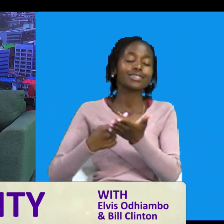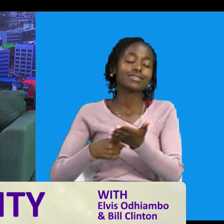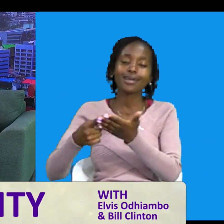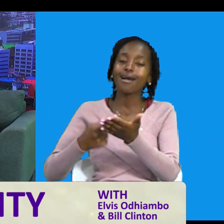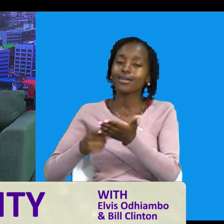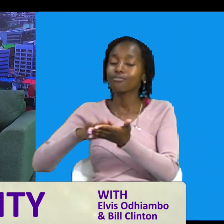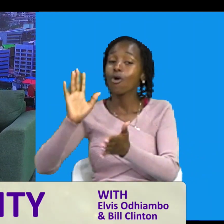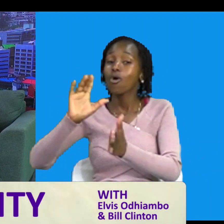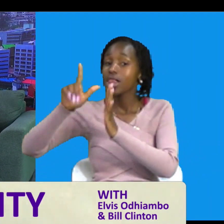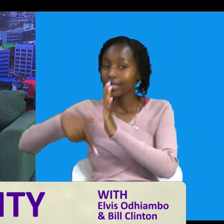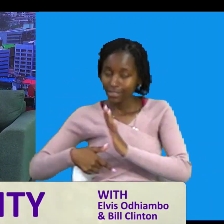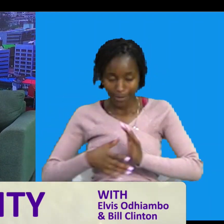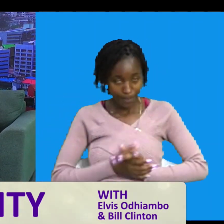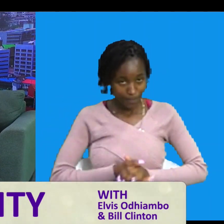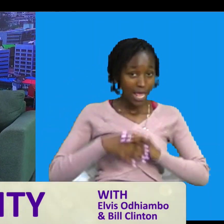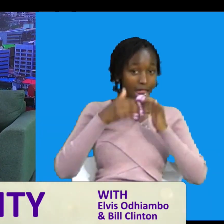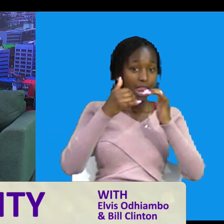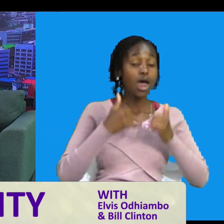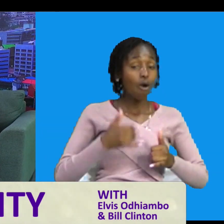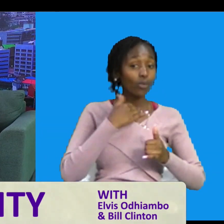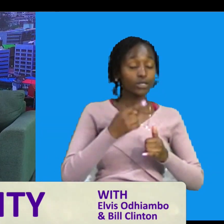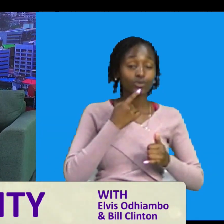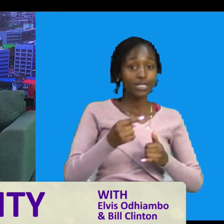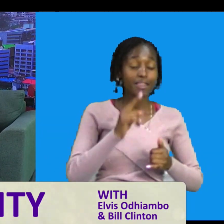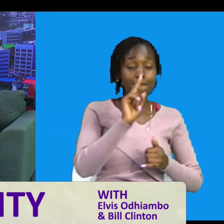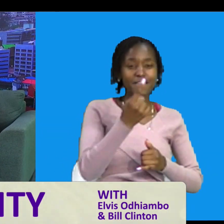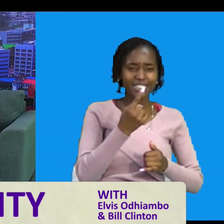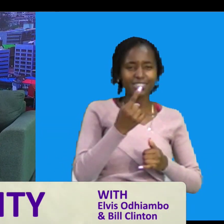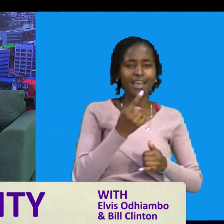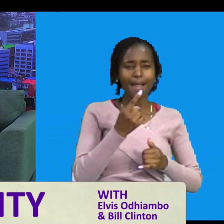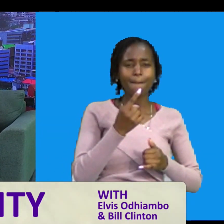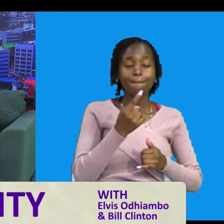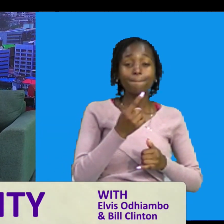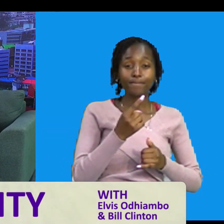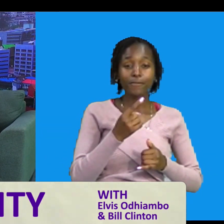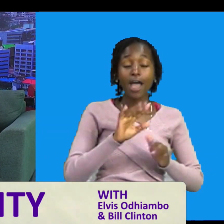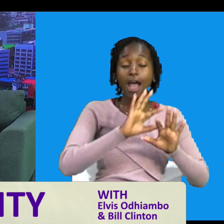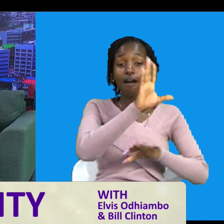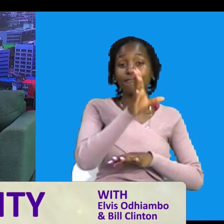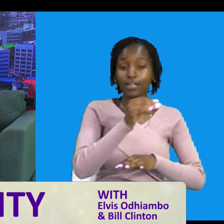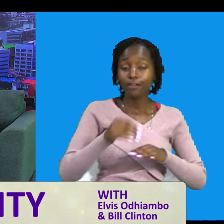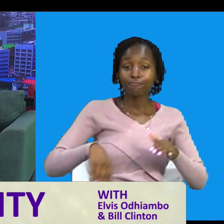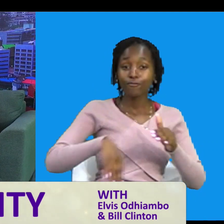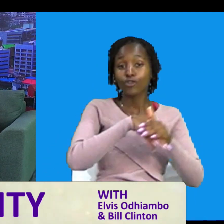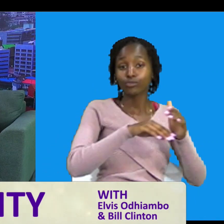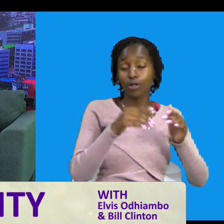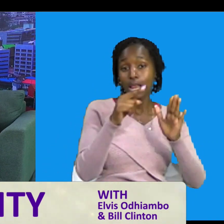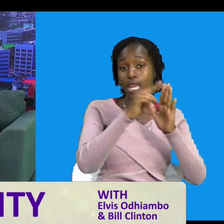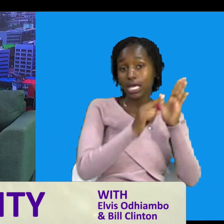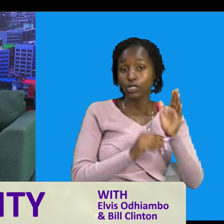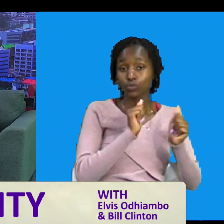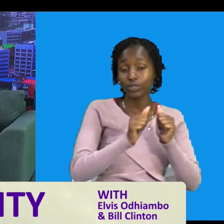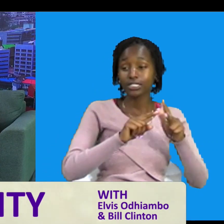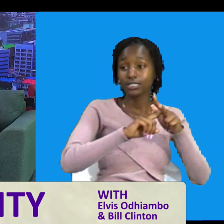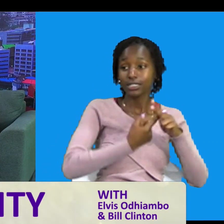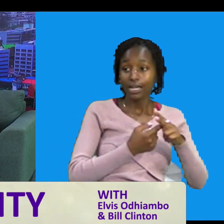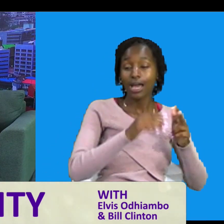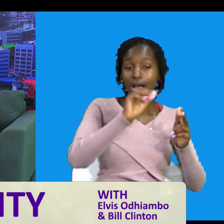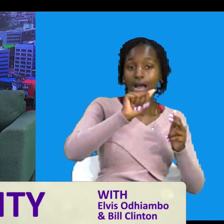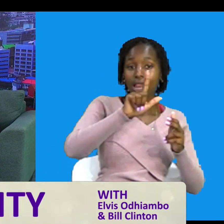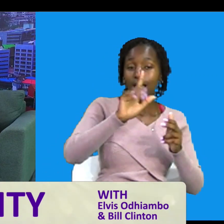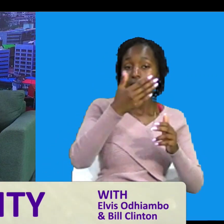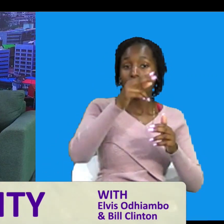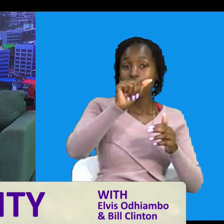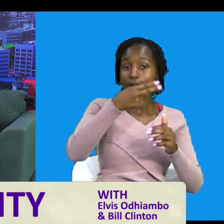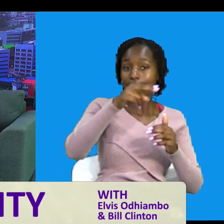Then also not to mention the first ever African Football League that just started yesterday between Al Ahly